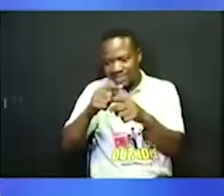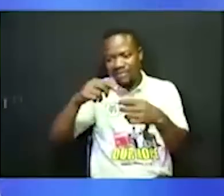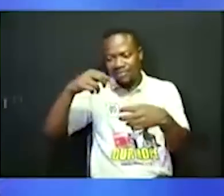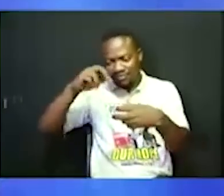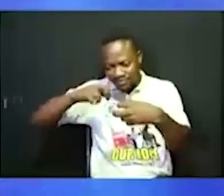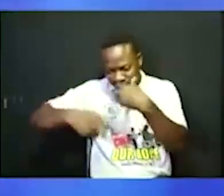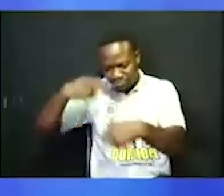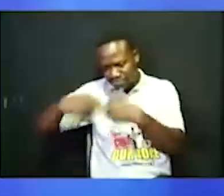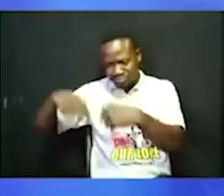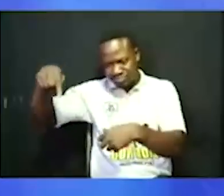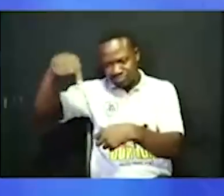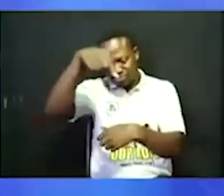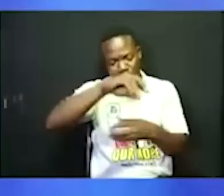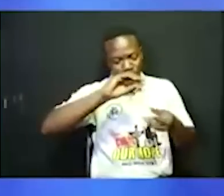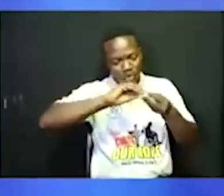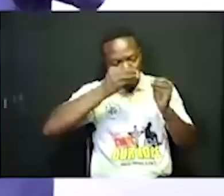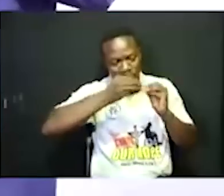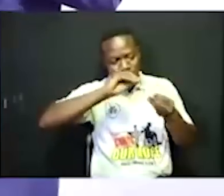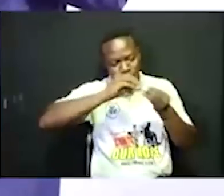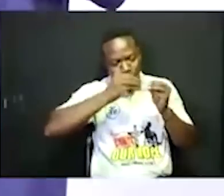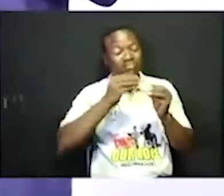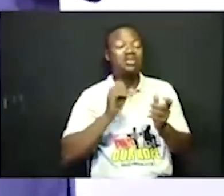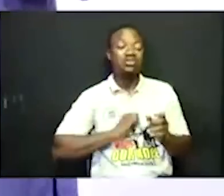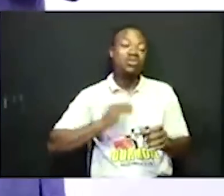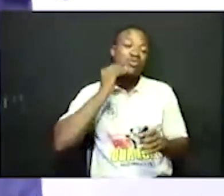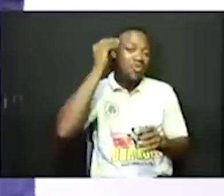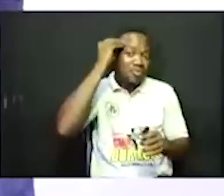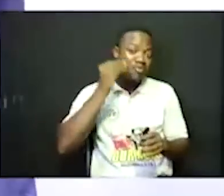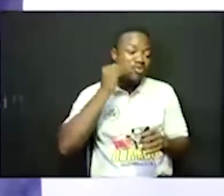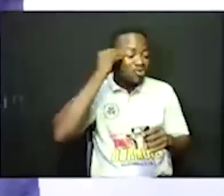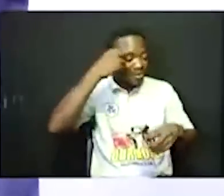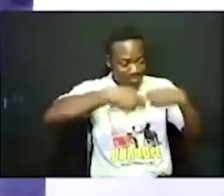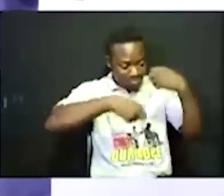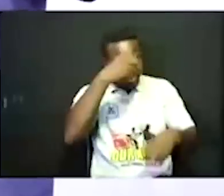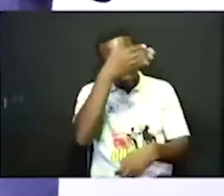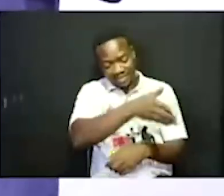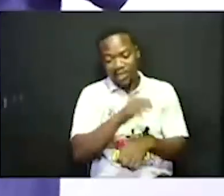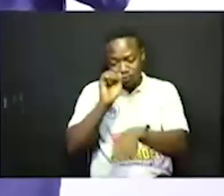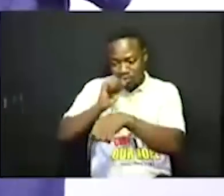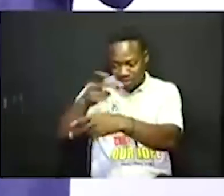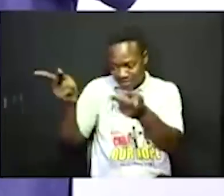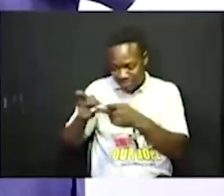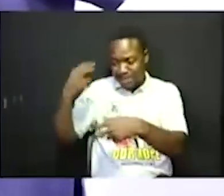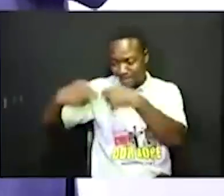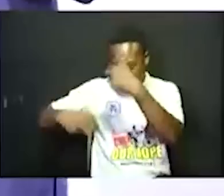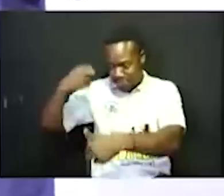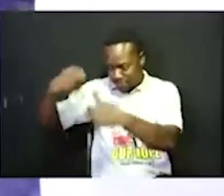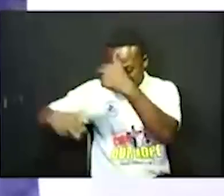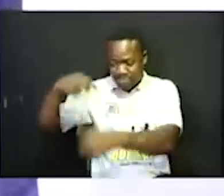siblings. Issues at home. There are issues at the workplace.